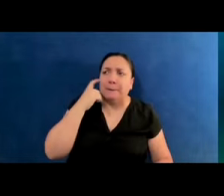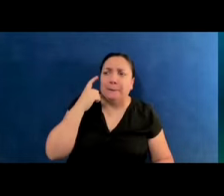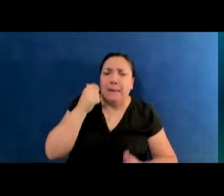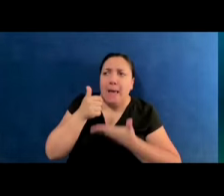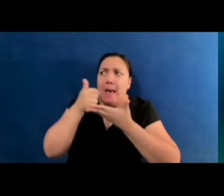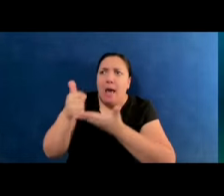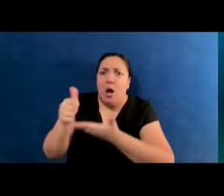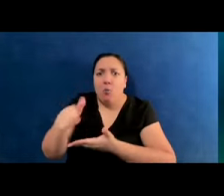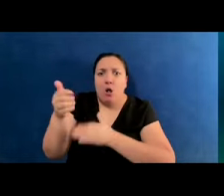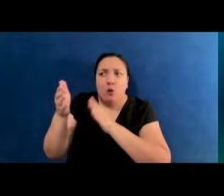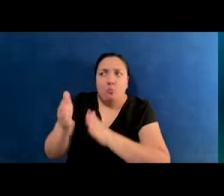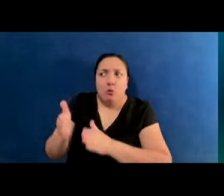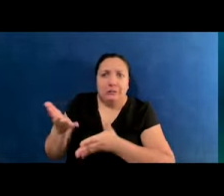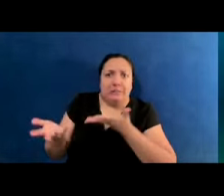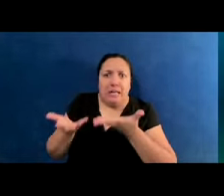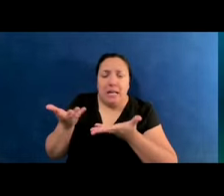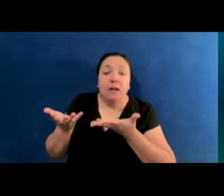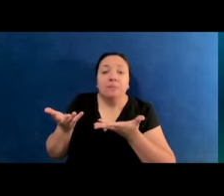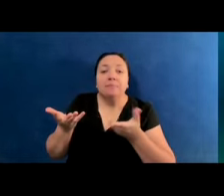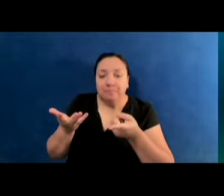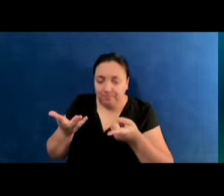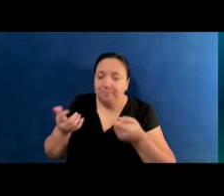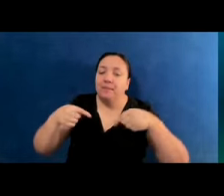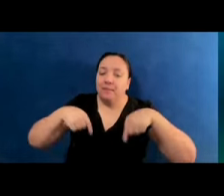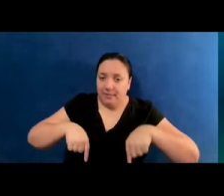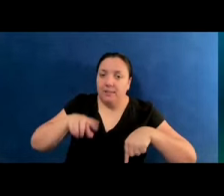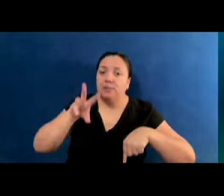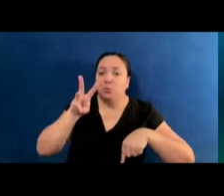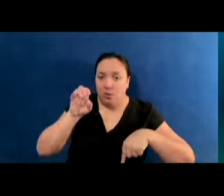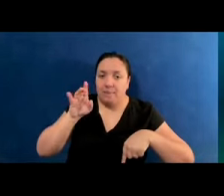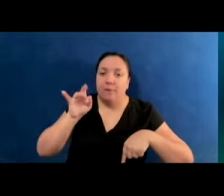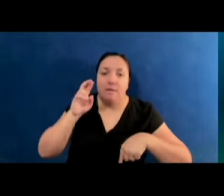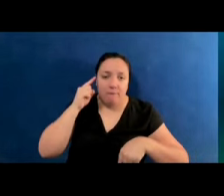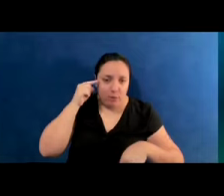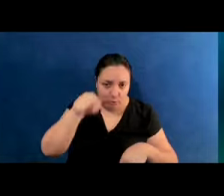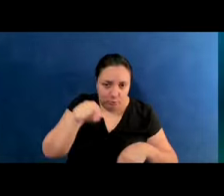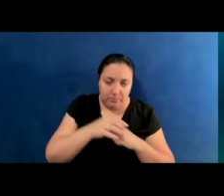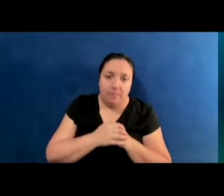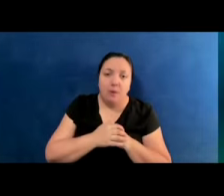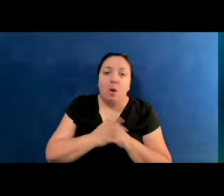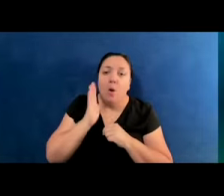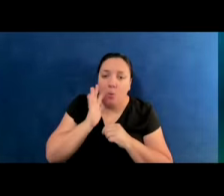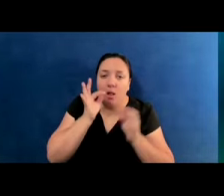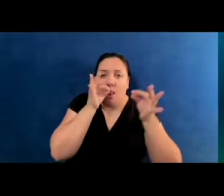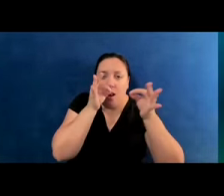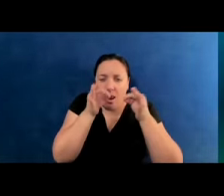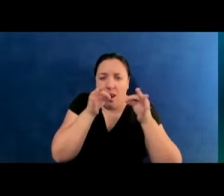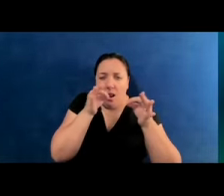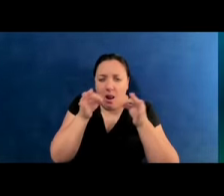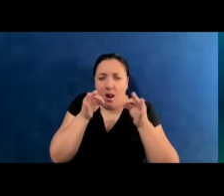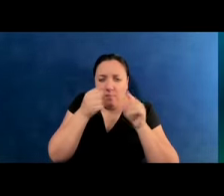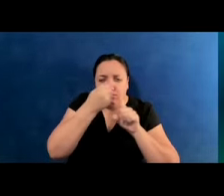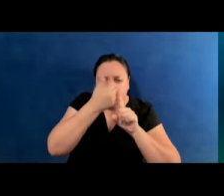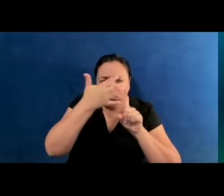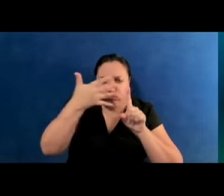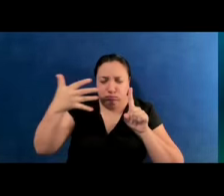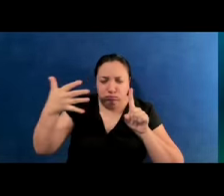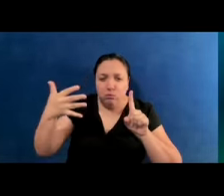enrollment process, this webinar is for you. You will get a step-by-step breakdown of the process